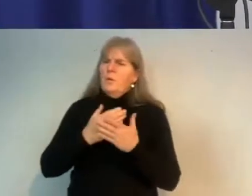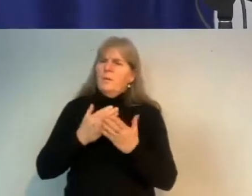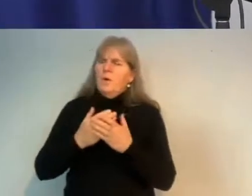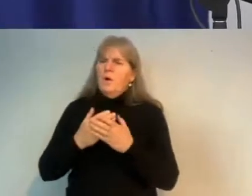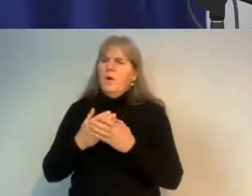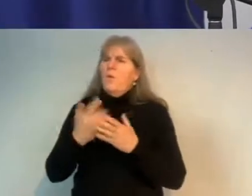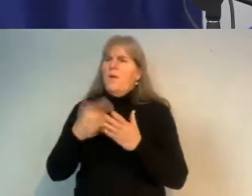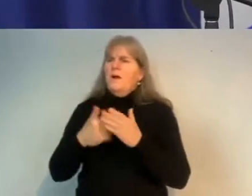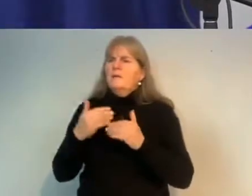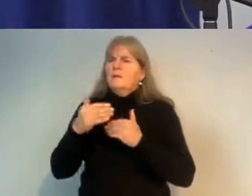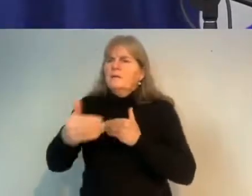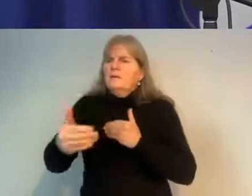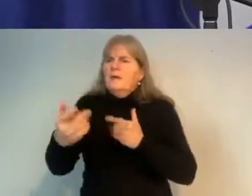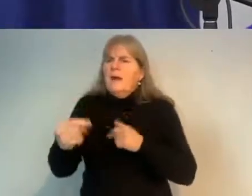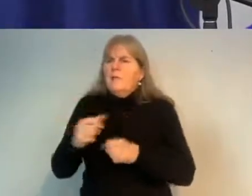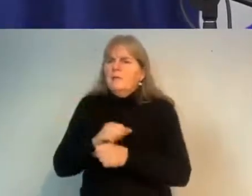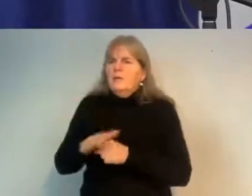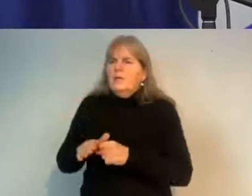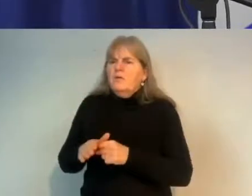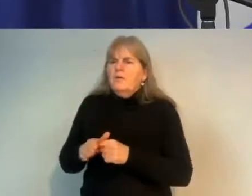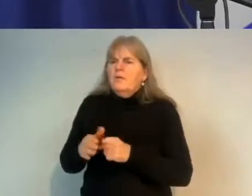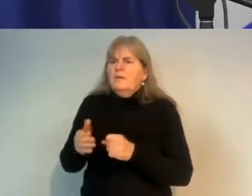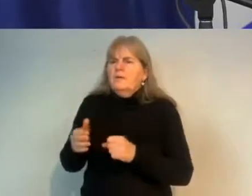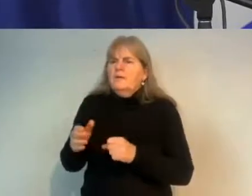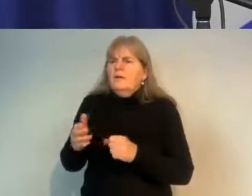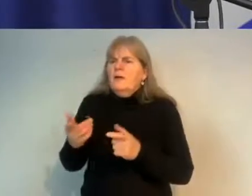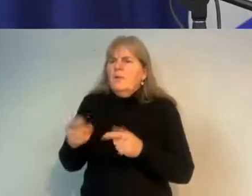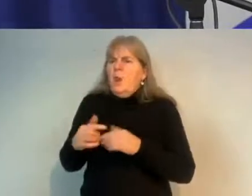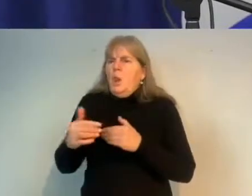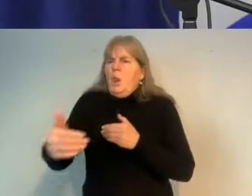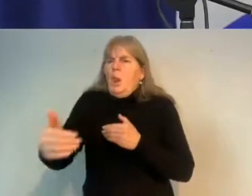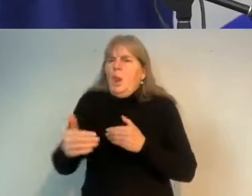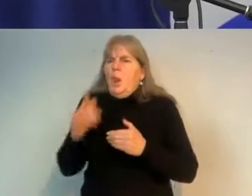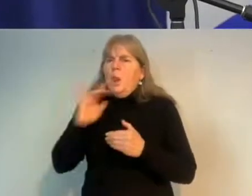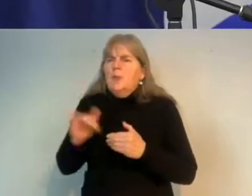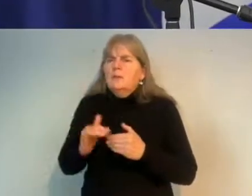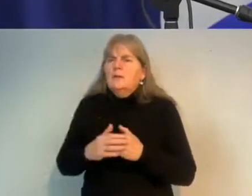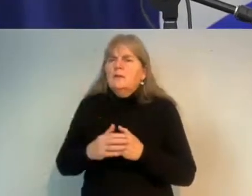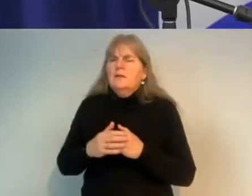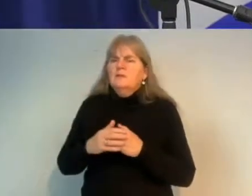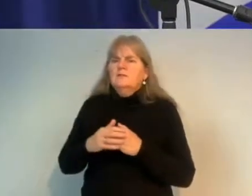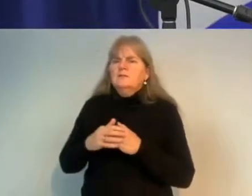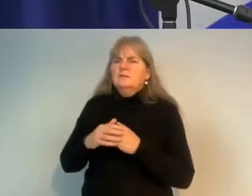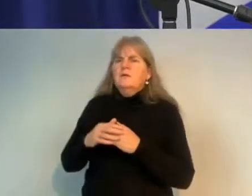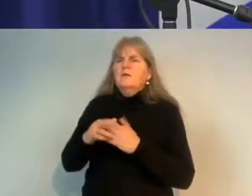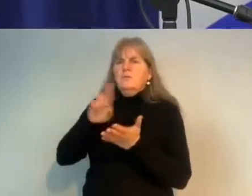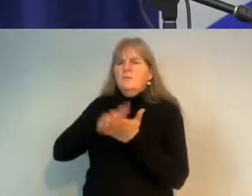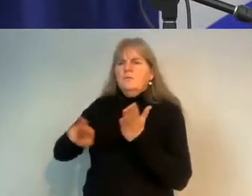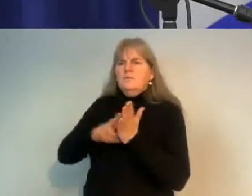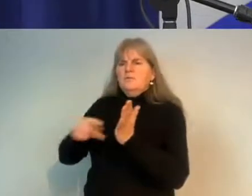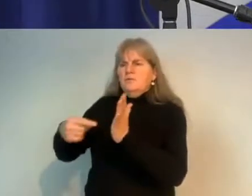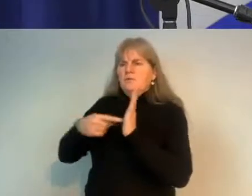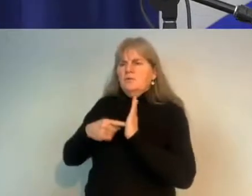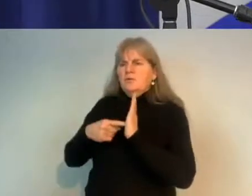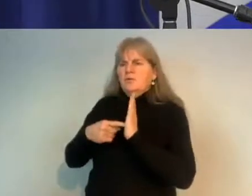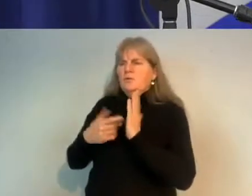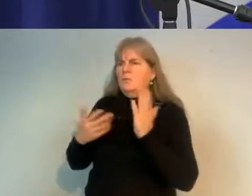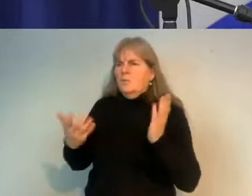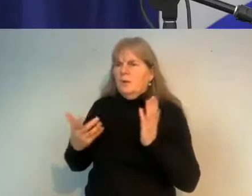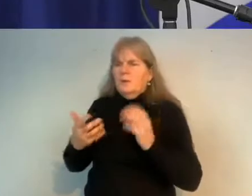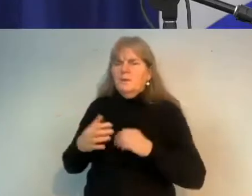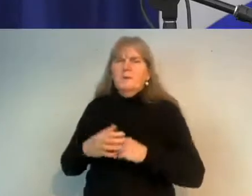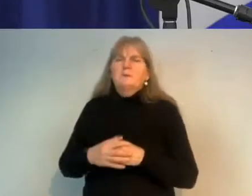COVID-19. I'm wondering myself. So I can tell you what the science is telling us today. The science out of